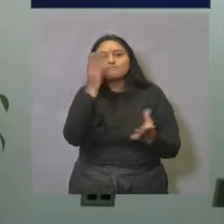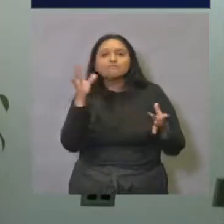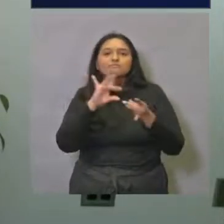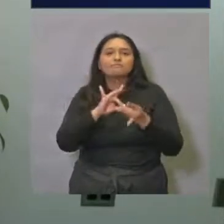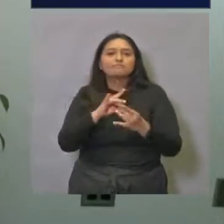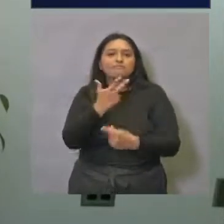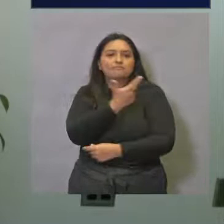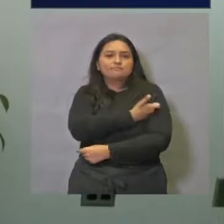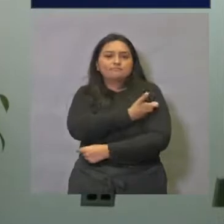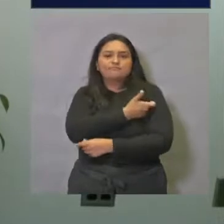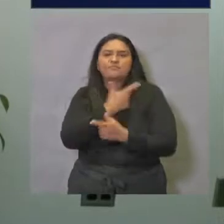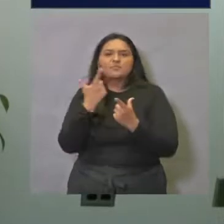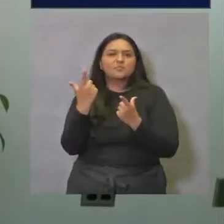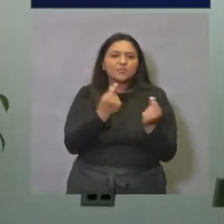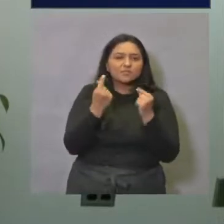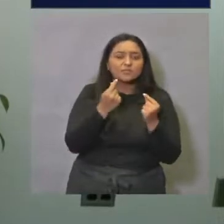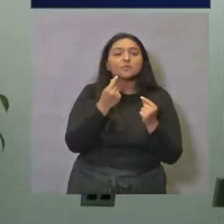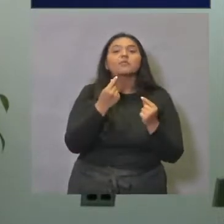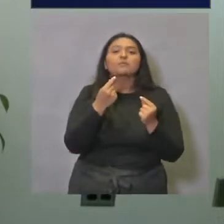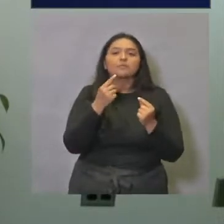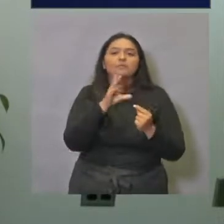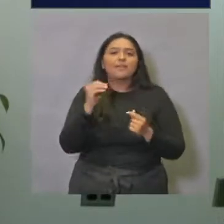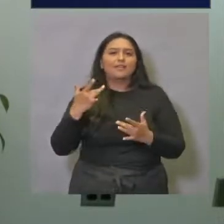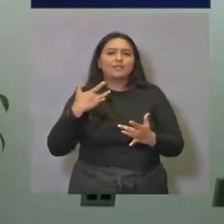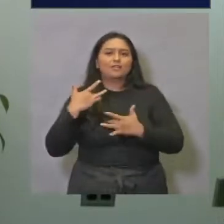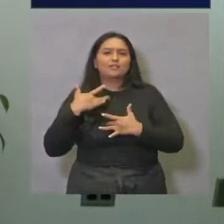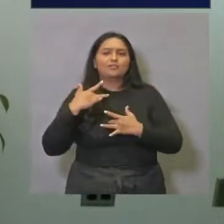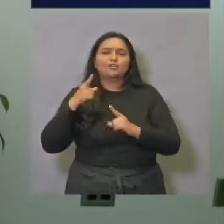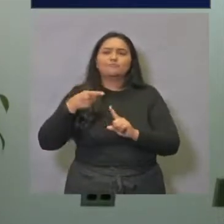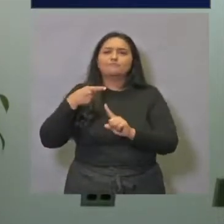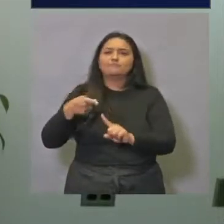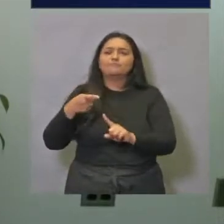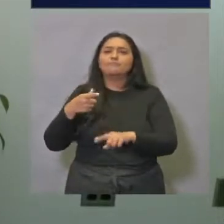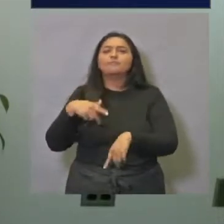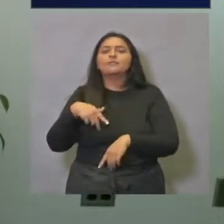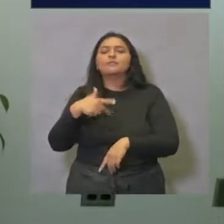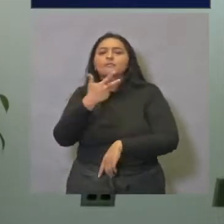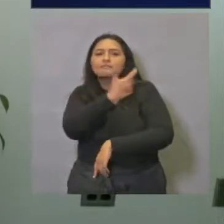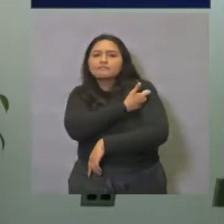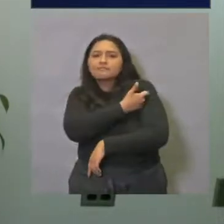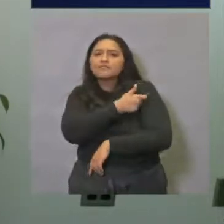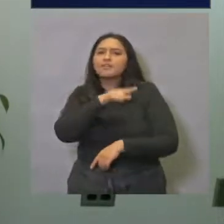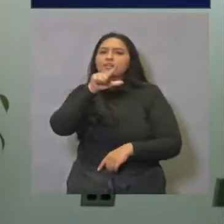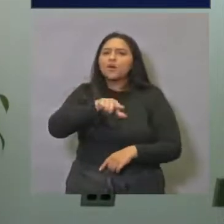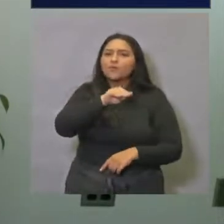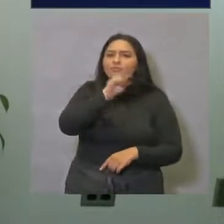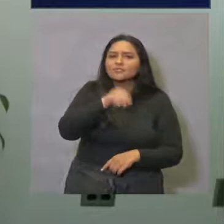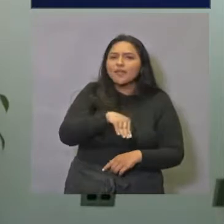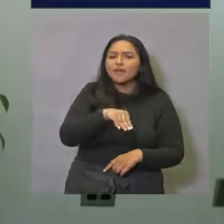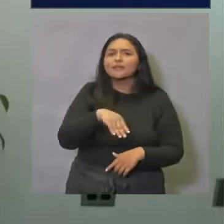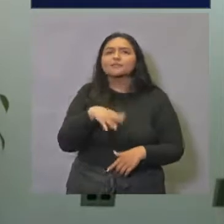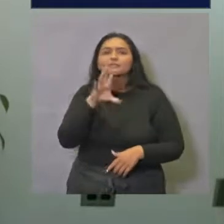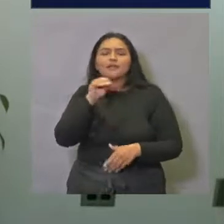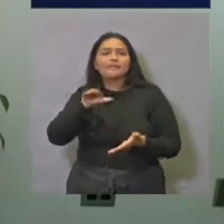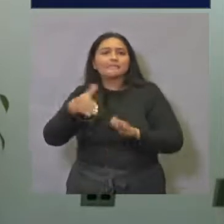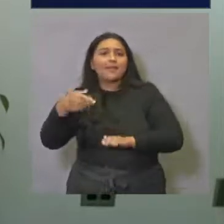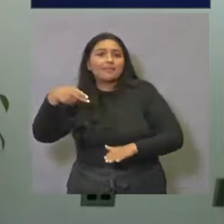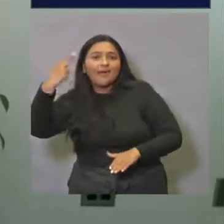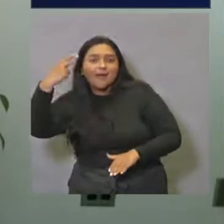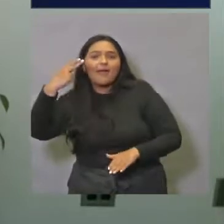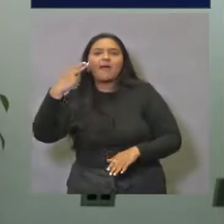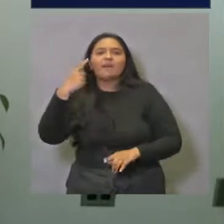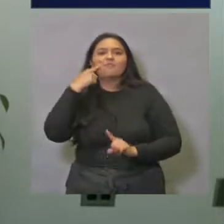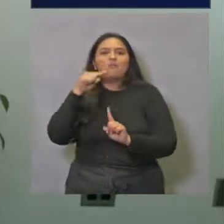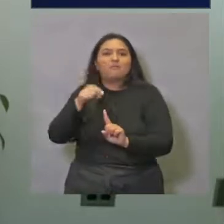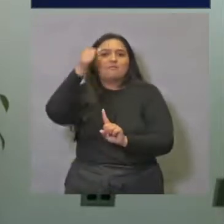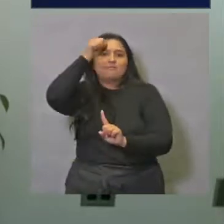concerns that are related to higher rates of mortality and lower rates of vaccinations among men in LA County. I'll